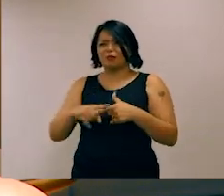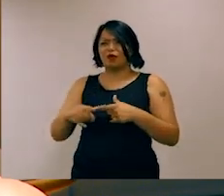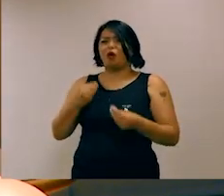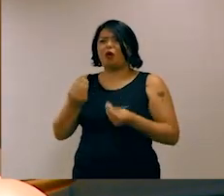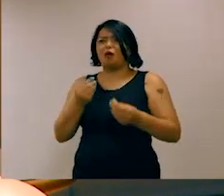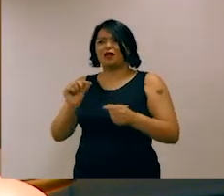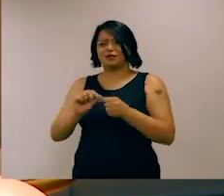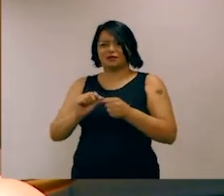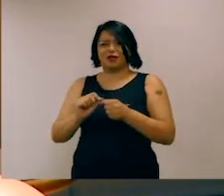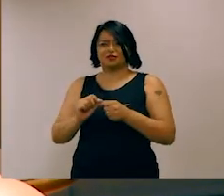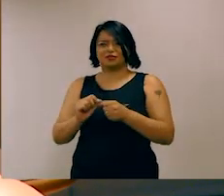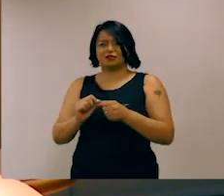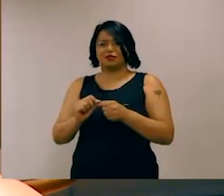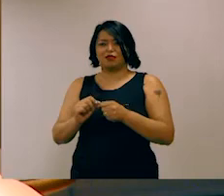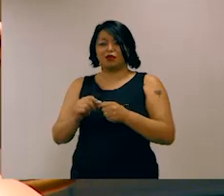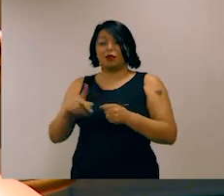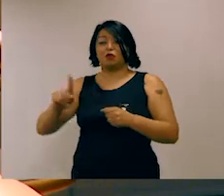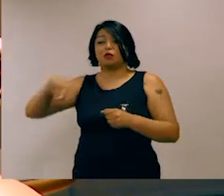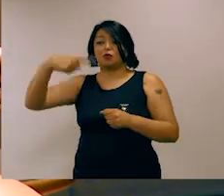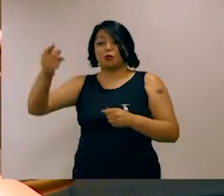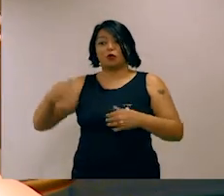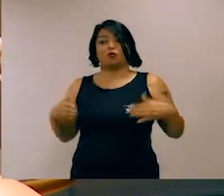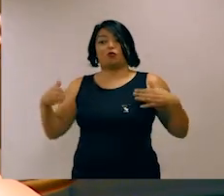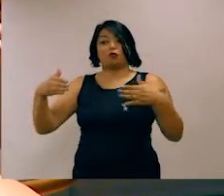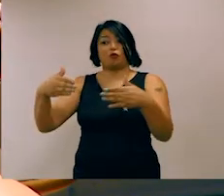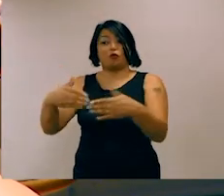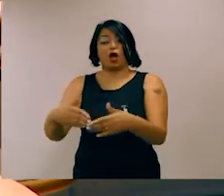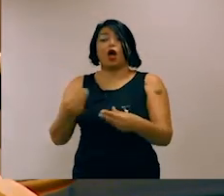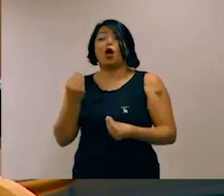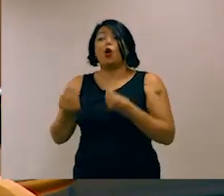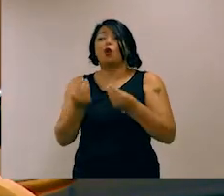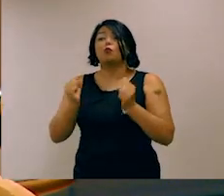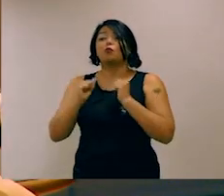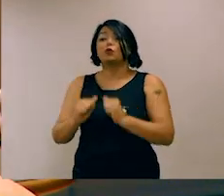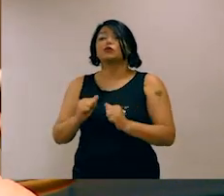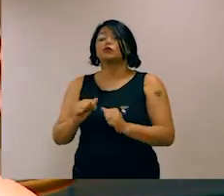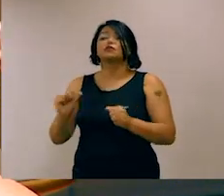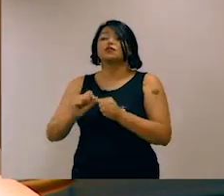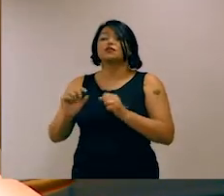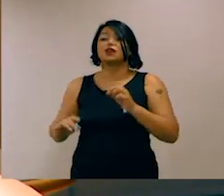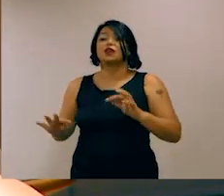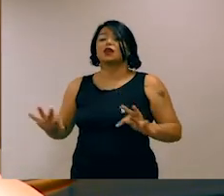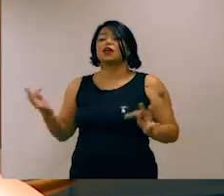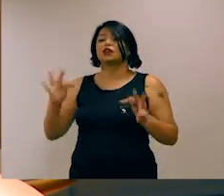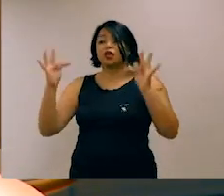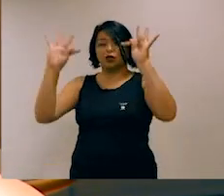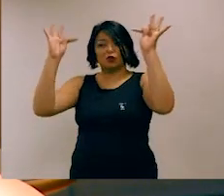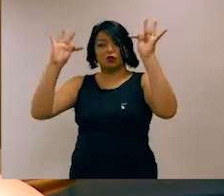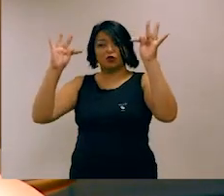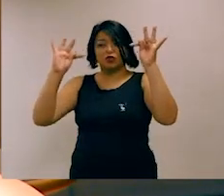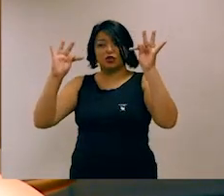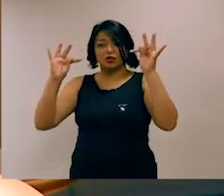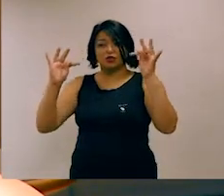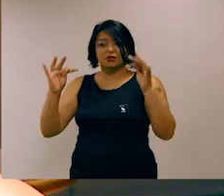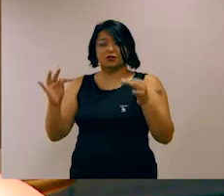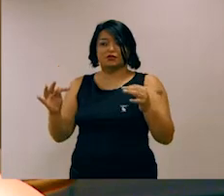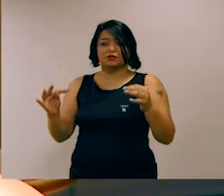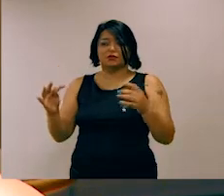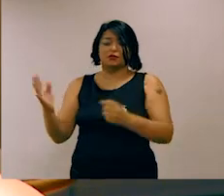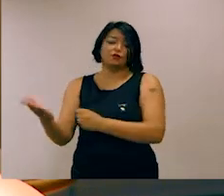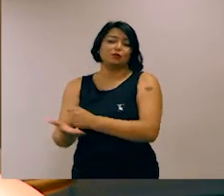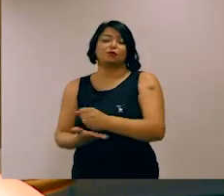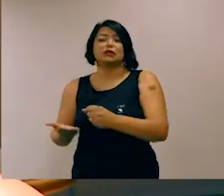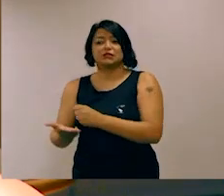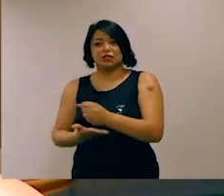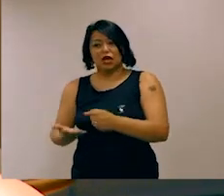create technologies that will build from scratch on behavioral economics principles. So for example, we got this computer science,